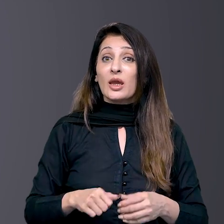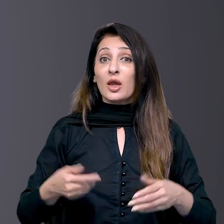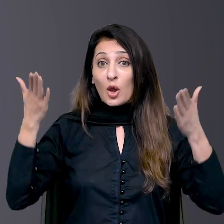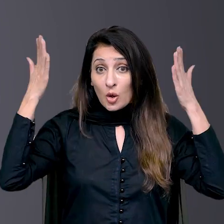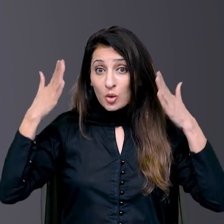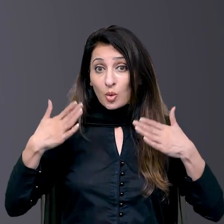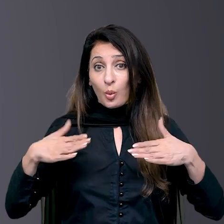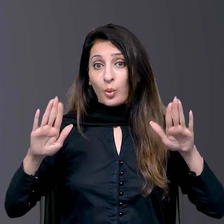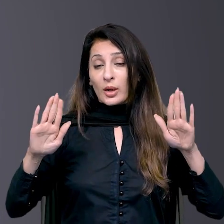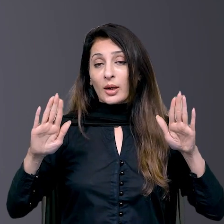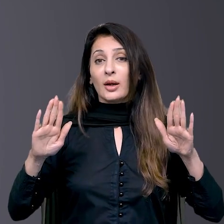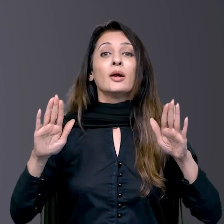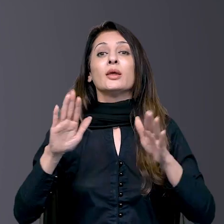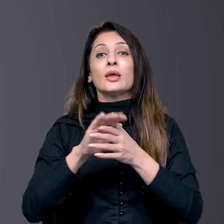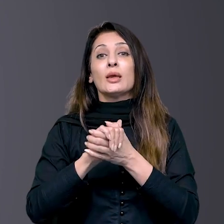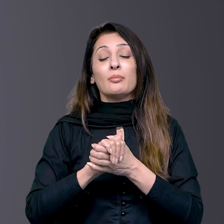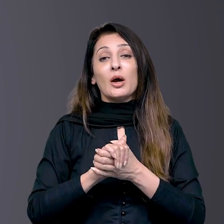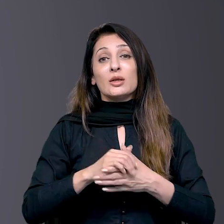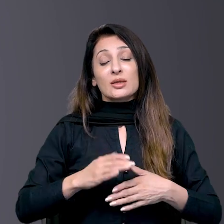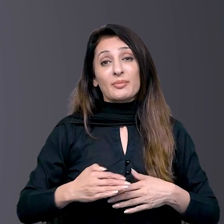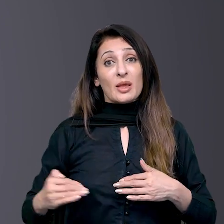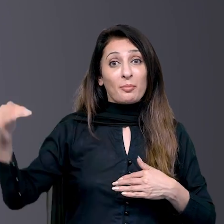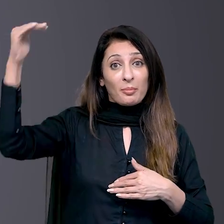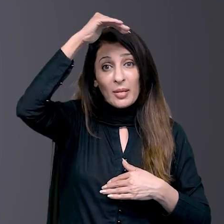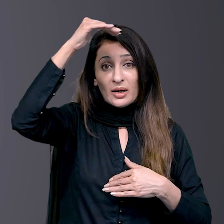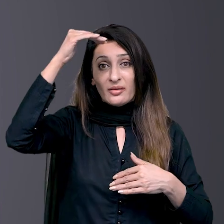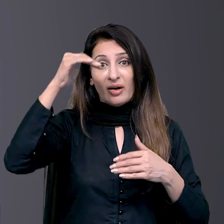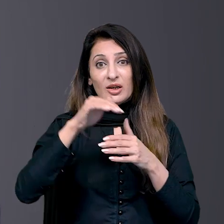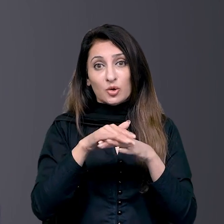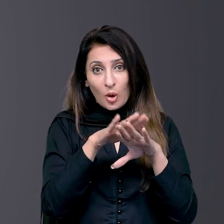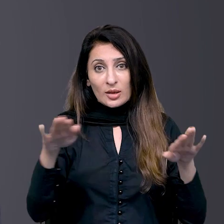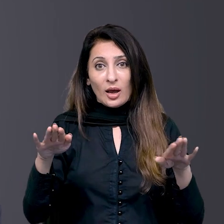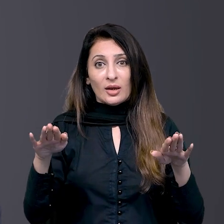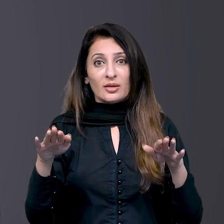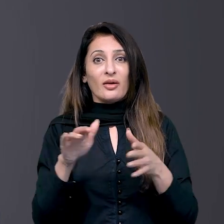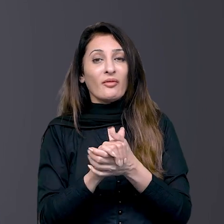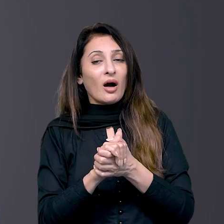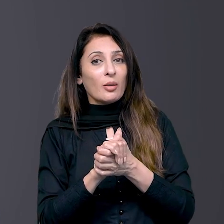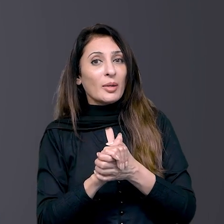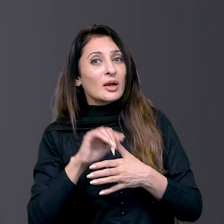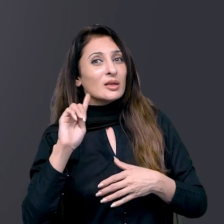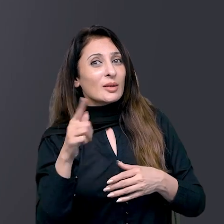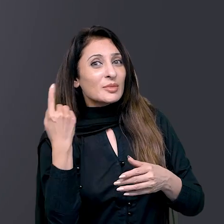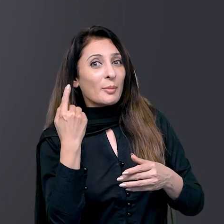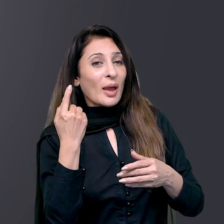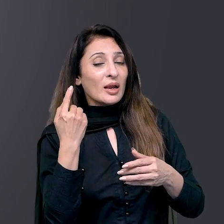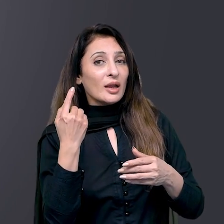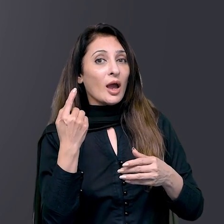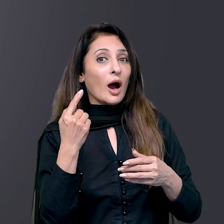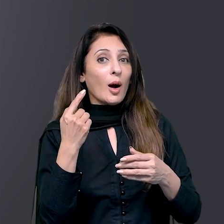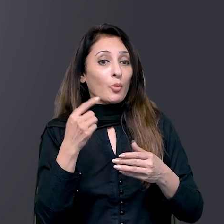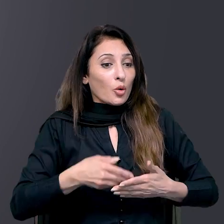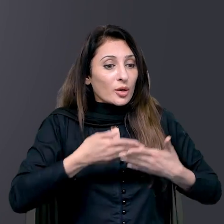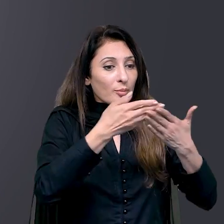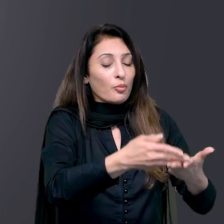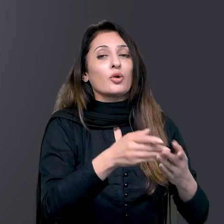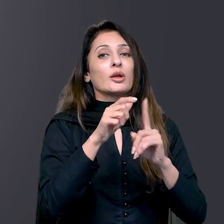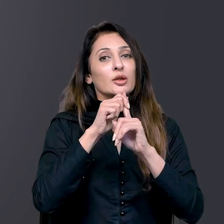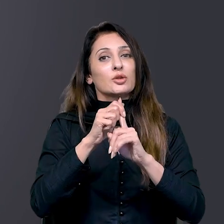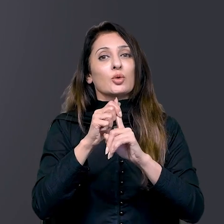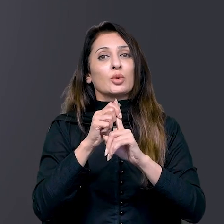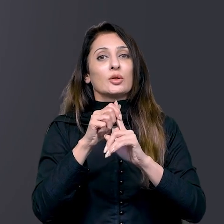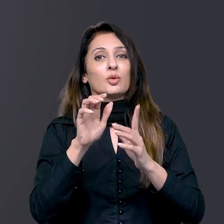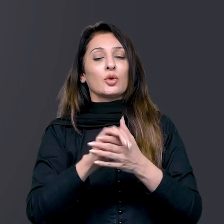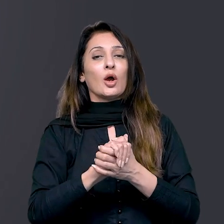citizens to approach the district complaint officer. The district complaint officer is usually the rank of a superintendent of police,